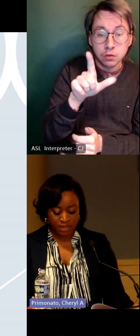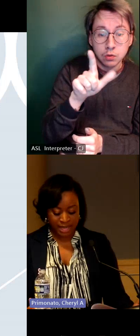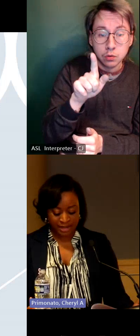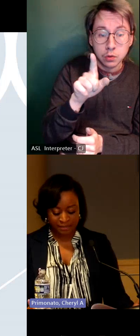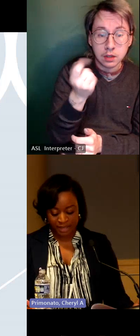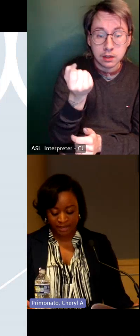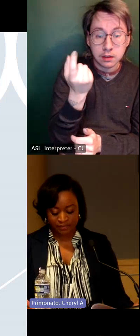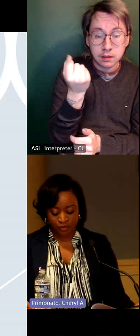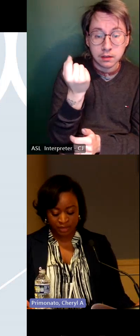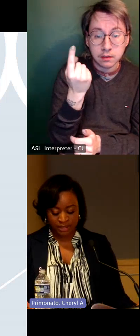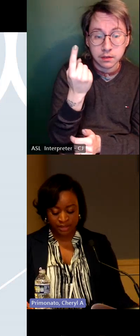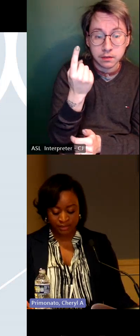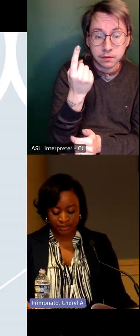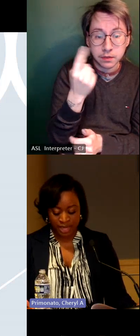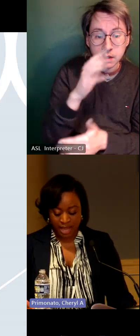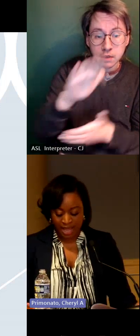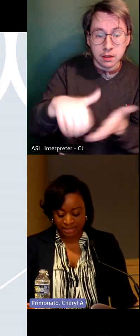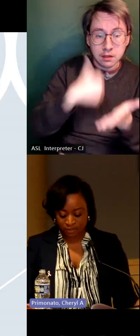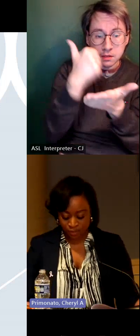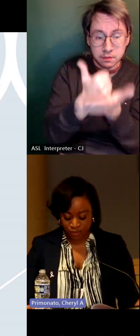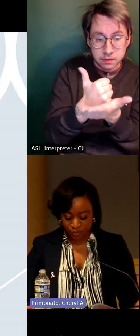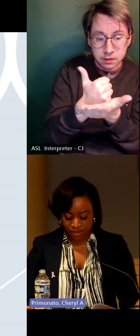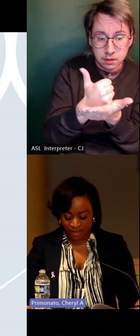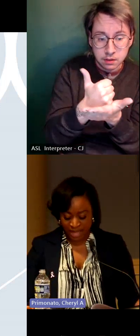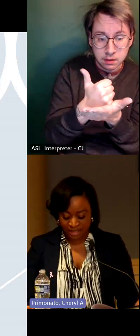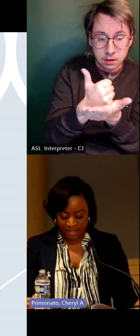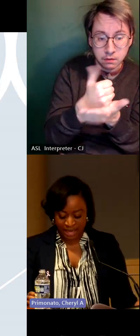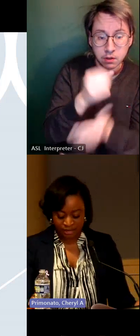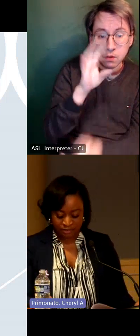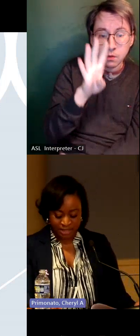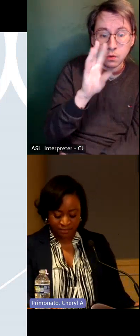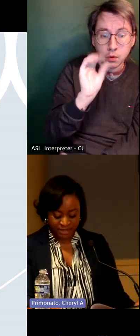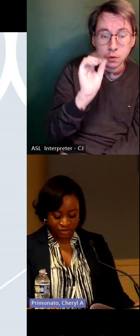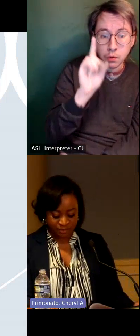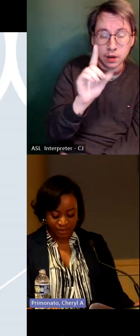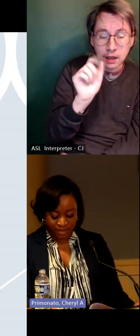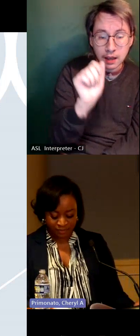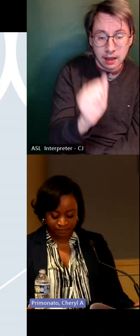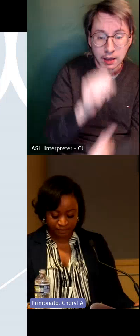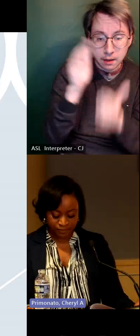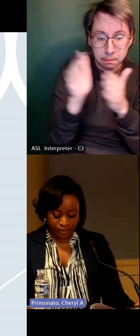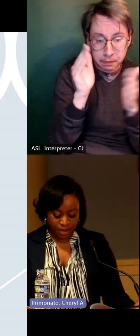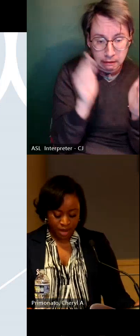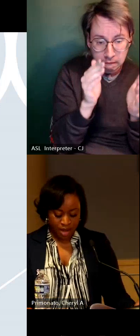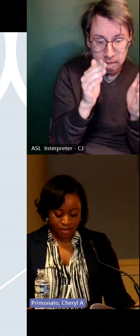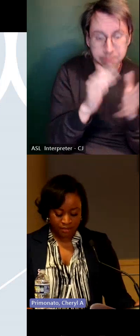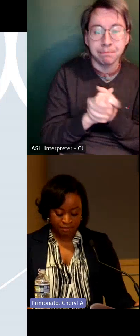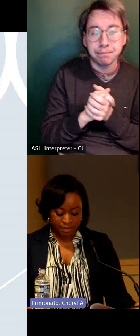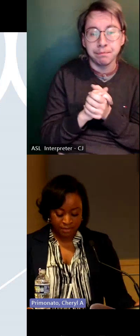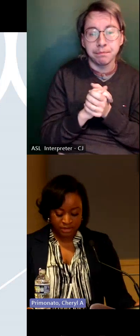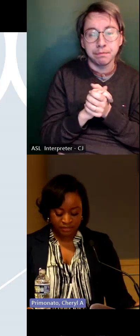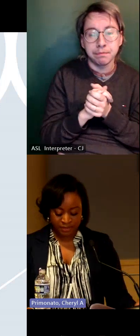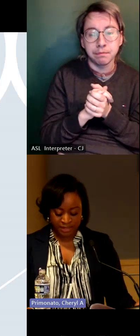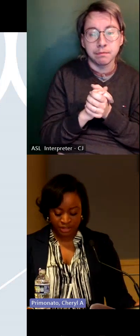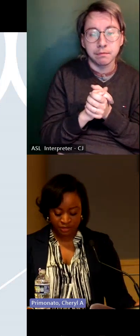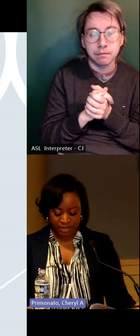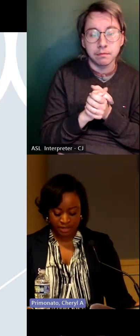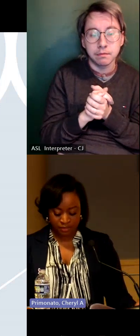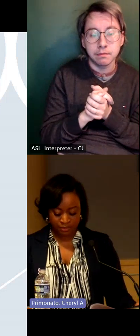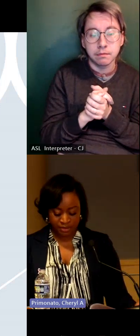Section 401A plan, formerly known as the Port Authority of Allegheny County Money Pension Plan. Members